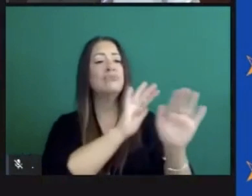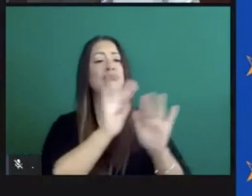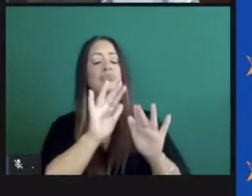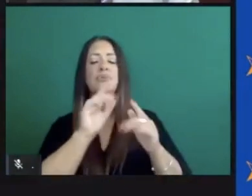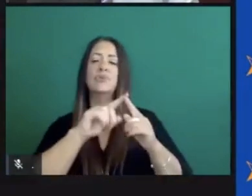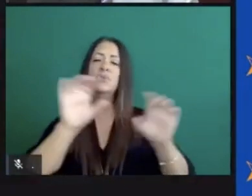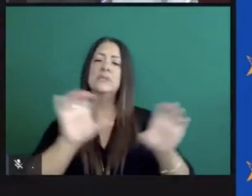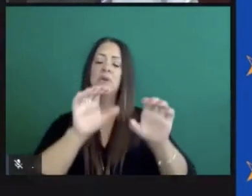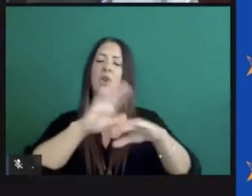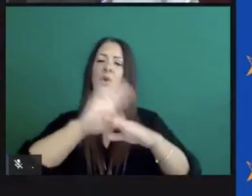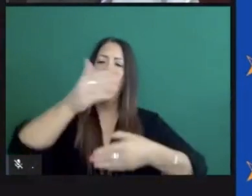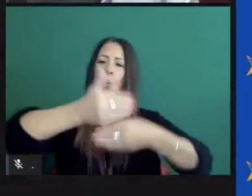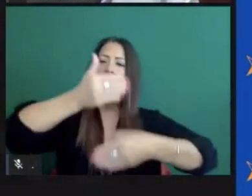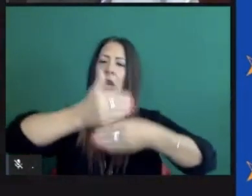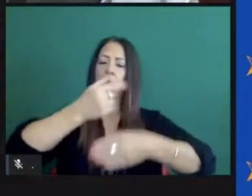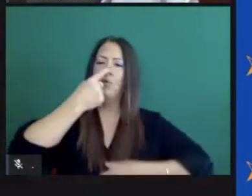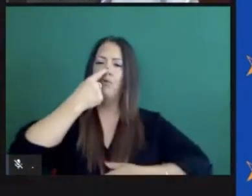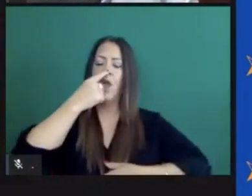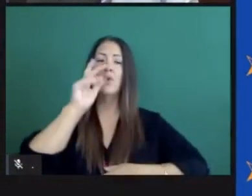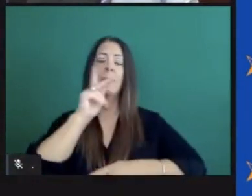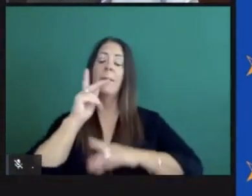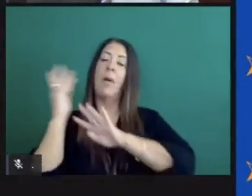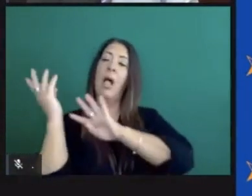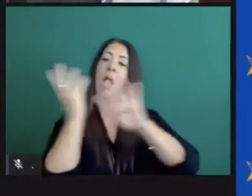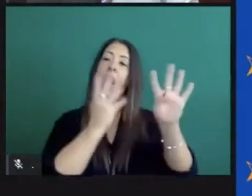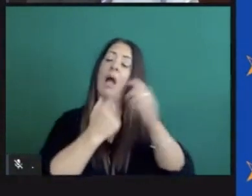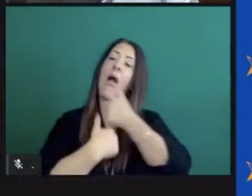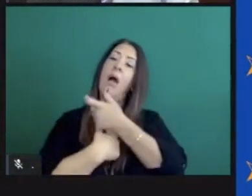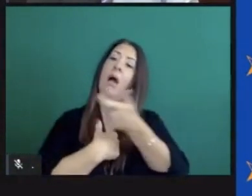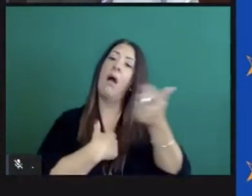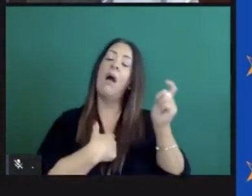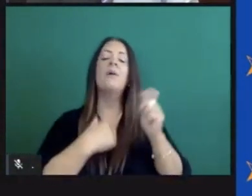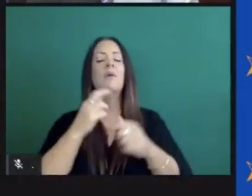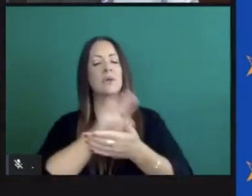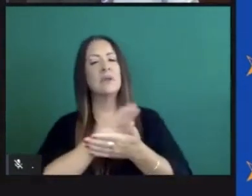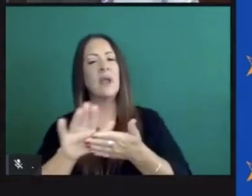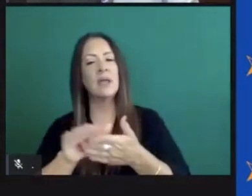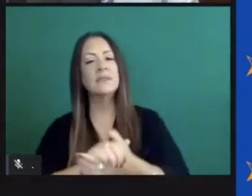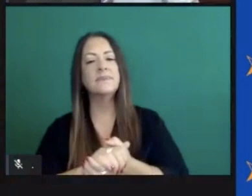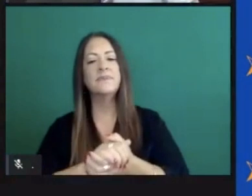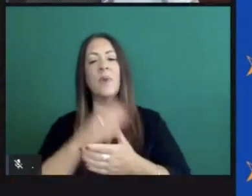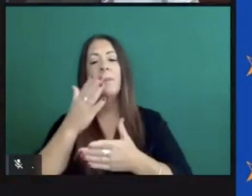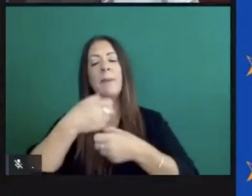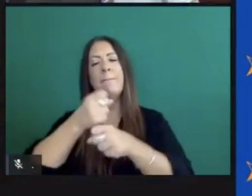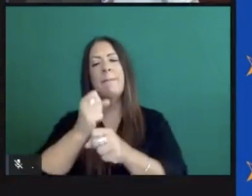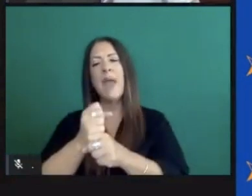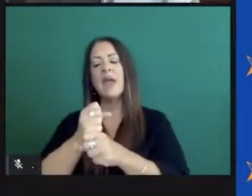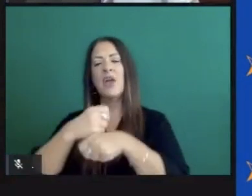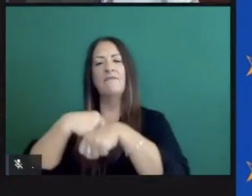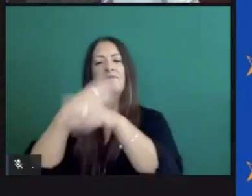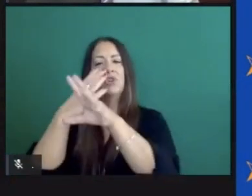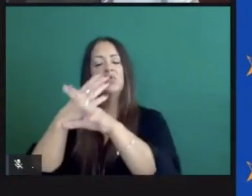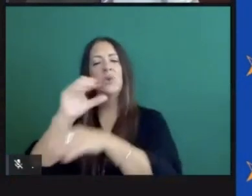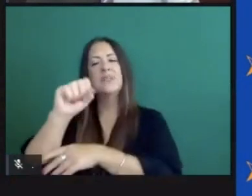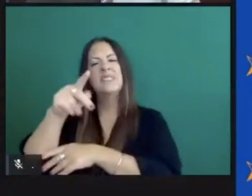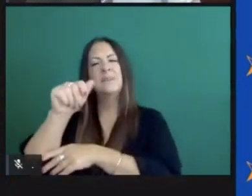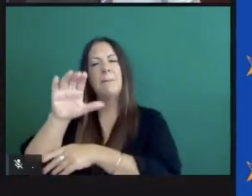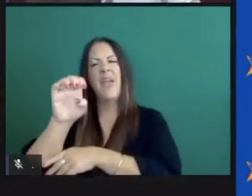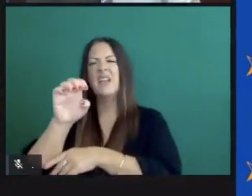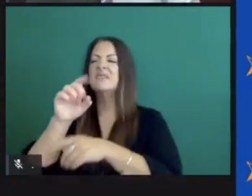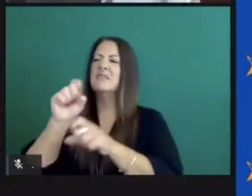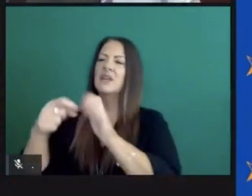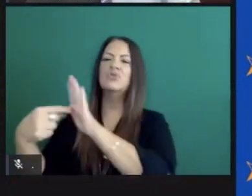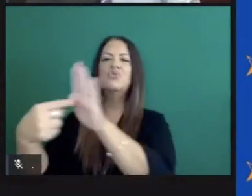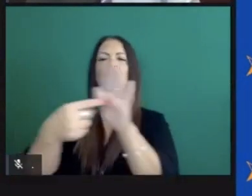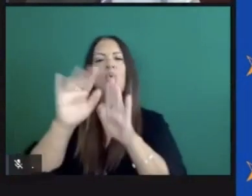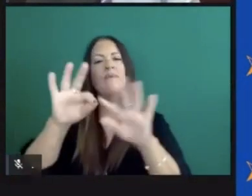distance. Virtual altar, creating a virtual space to honor lost loved ones and sharing those with others.